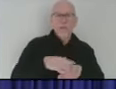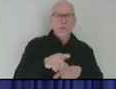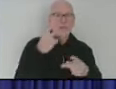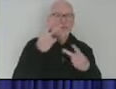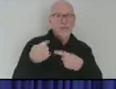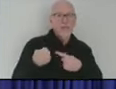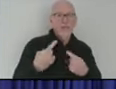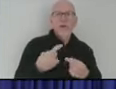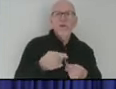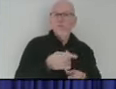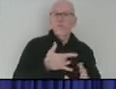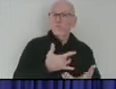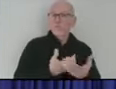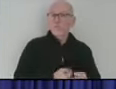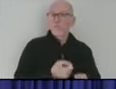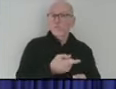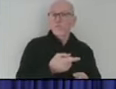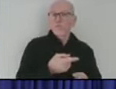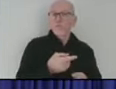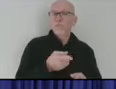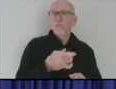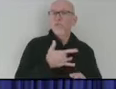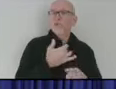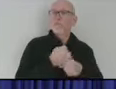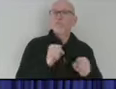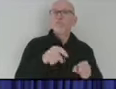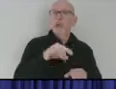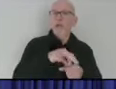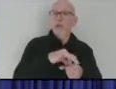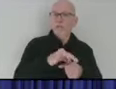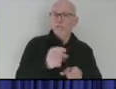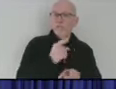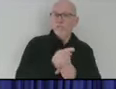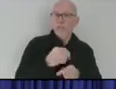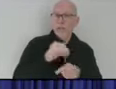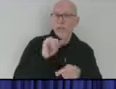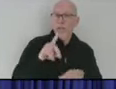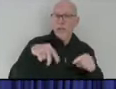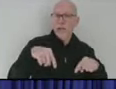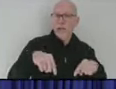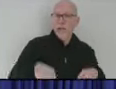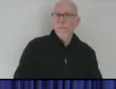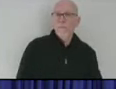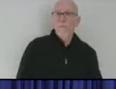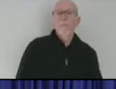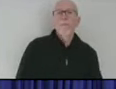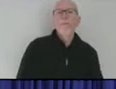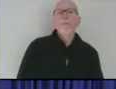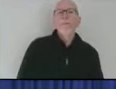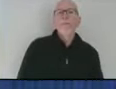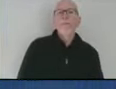far, how confident personally are you and how secure and accurate the election was in our state this time around?